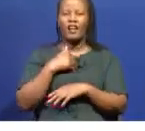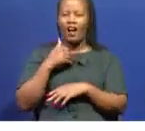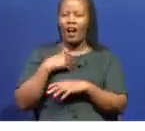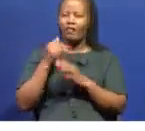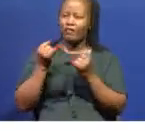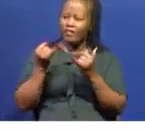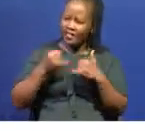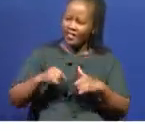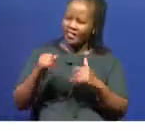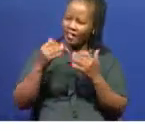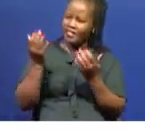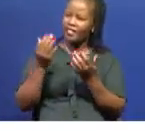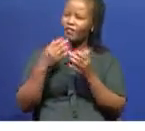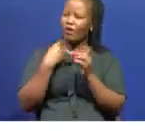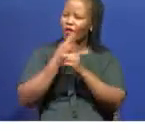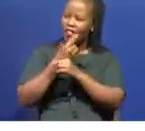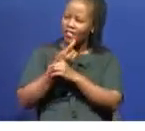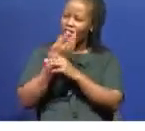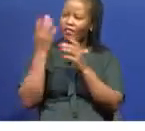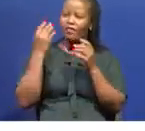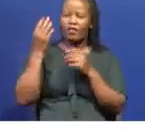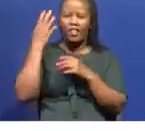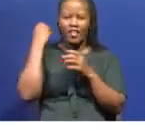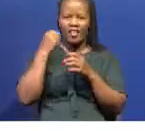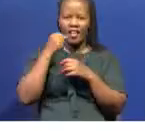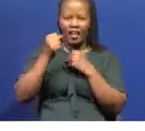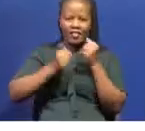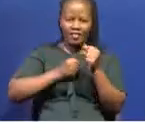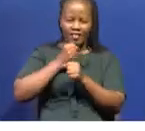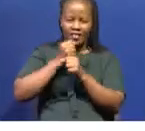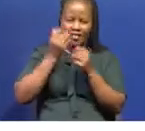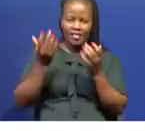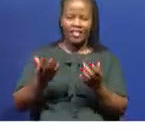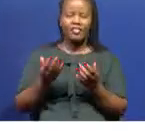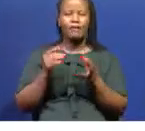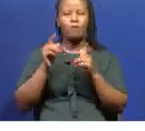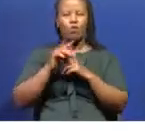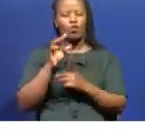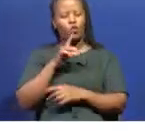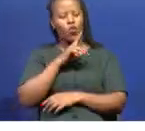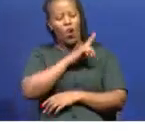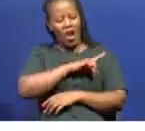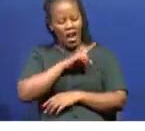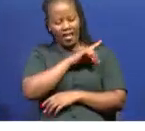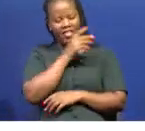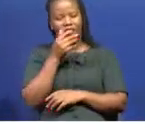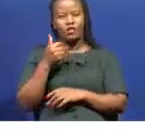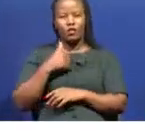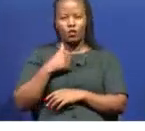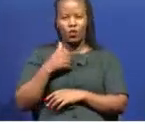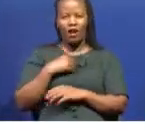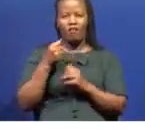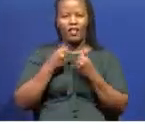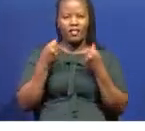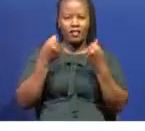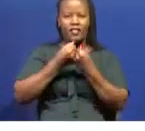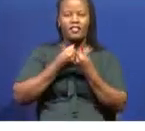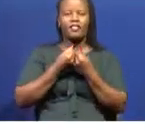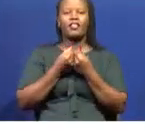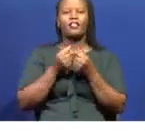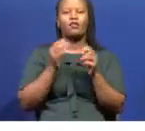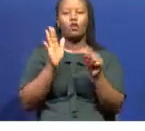tested her turning pro last year. She's been playing, and she was lucky to have a slot in the prestigious